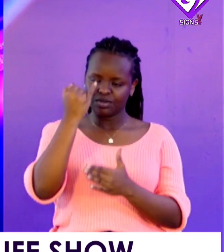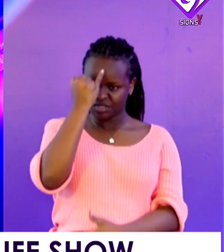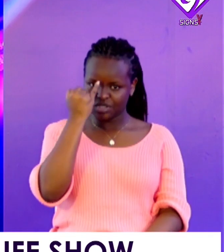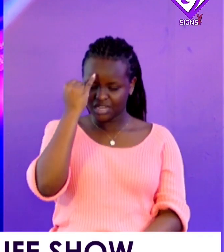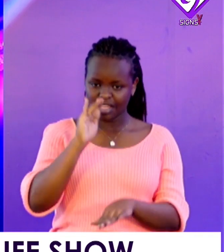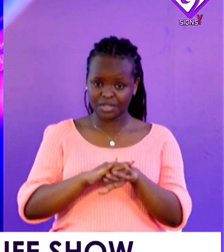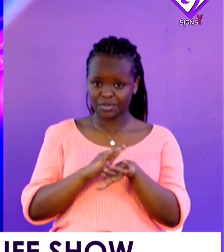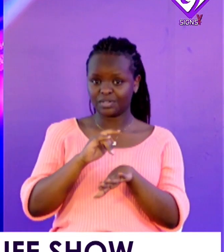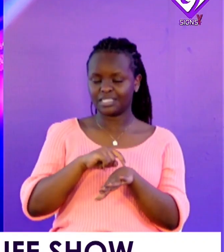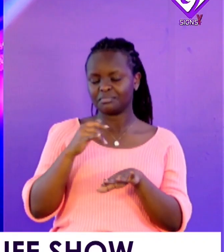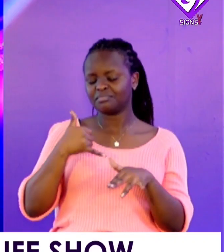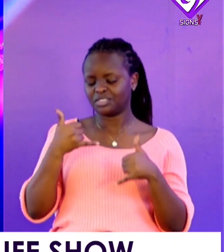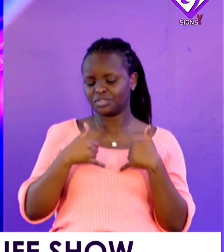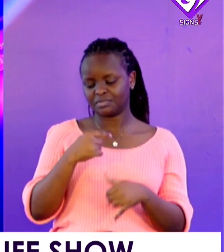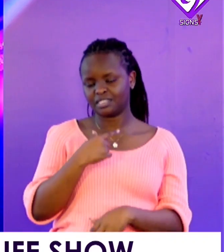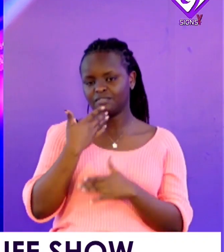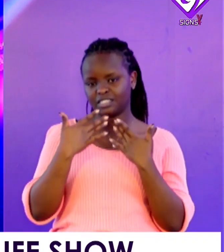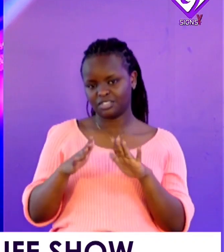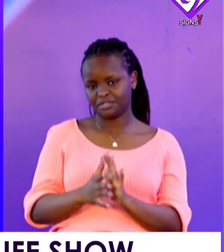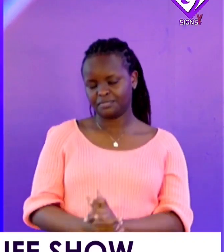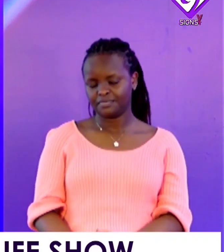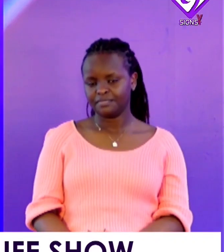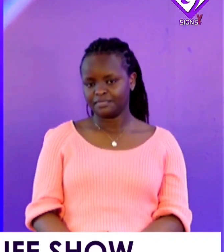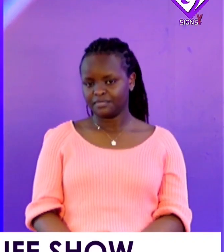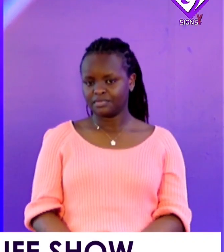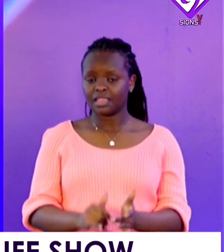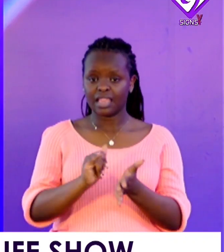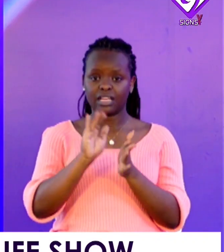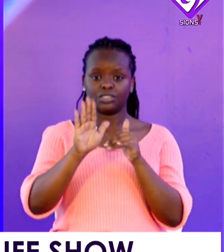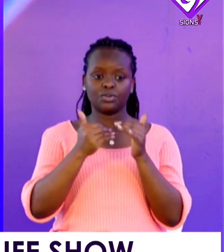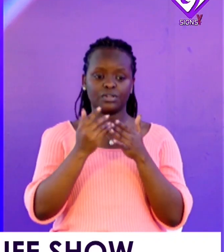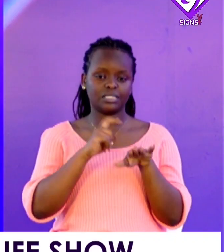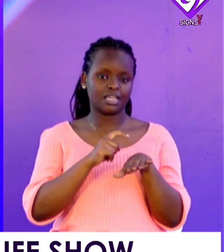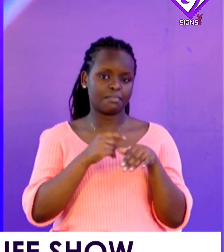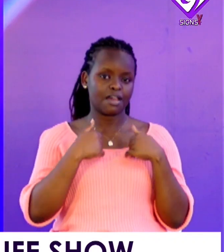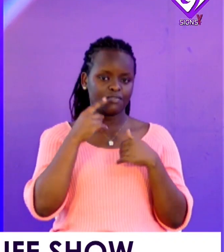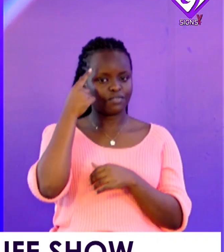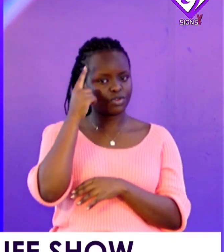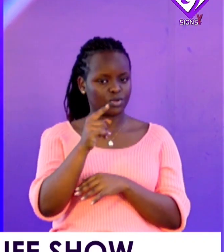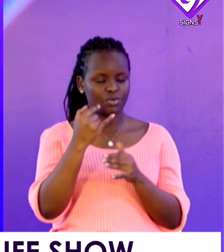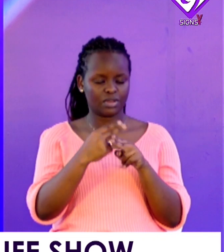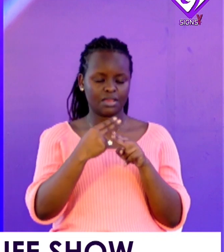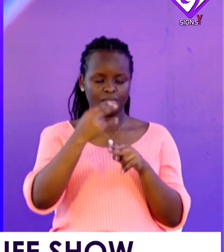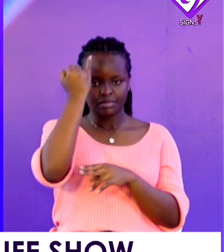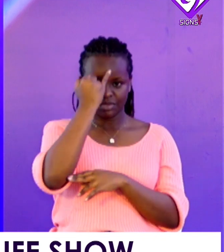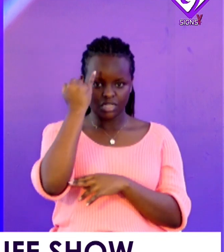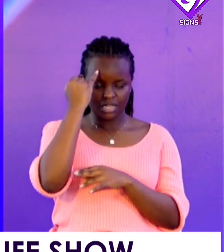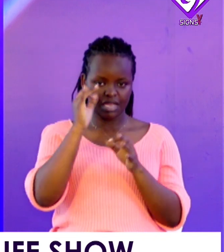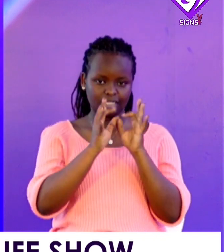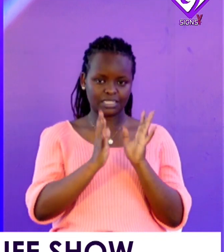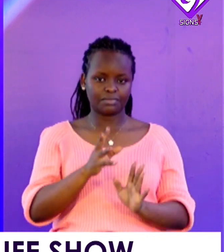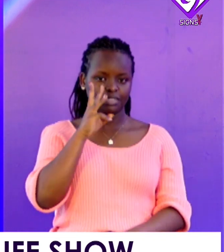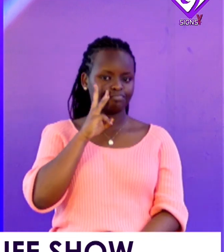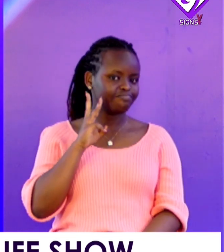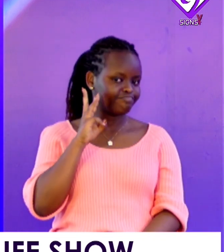a good time. Yes. Yeah. Thank you. That's all the time we had for you today. My name is Jonah Simba. Our sign language interpreter has